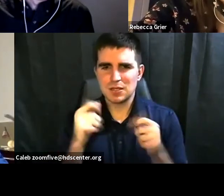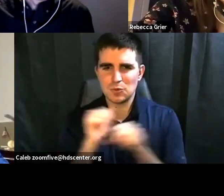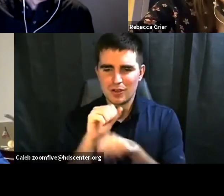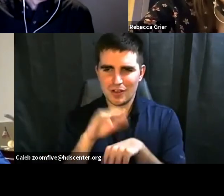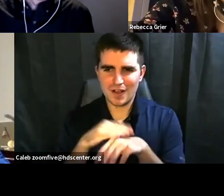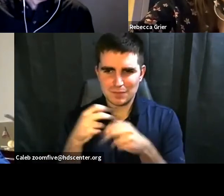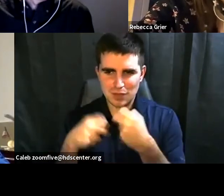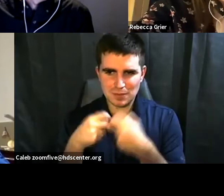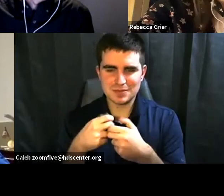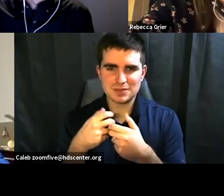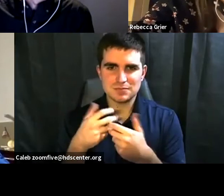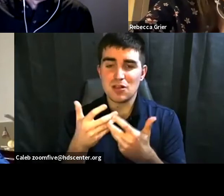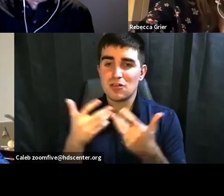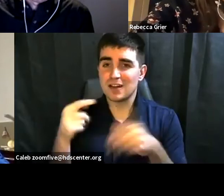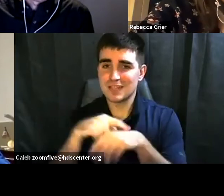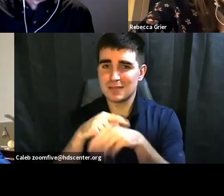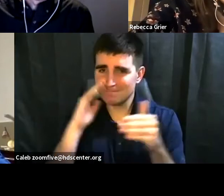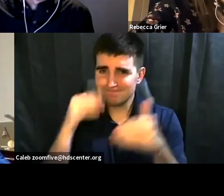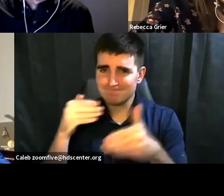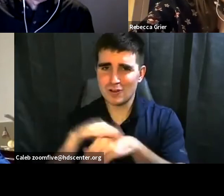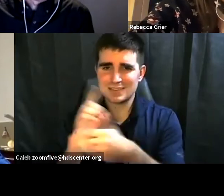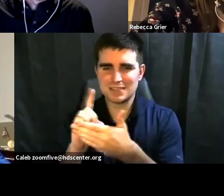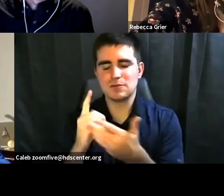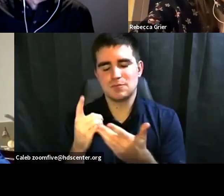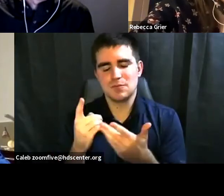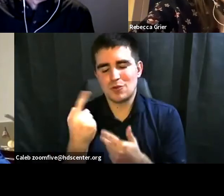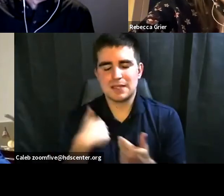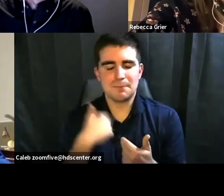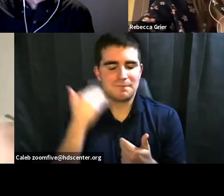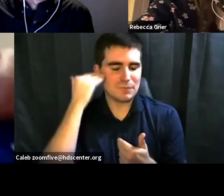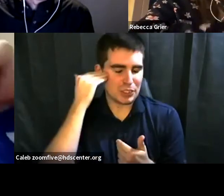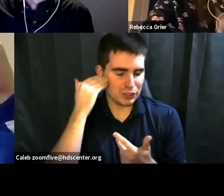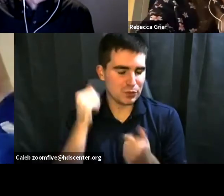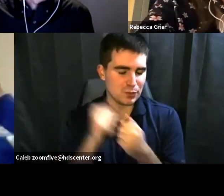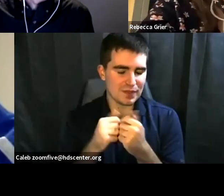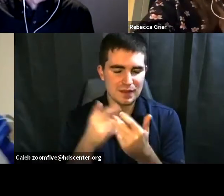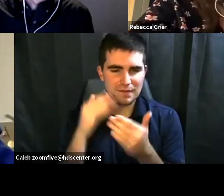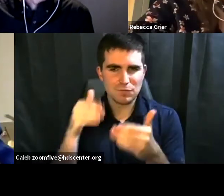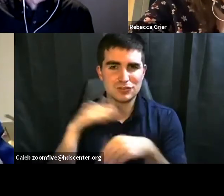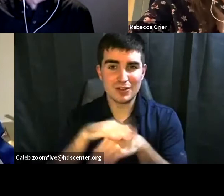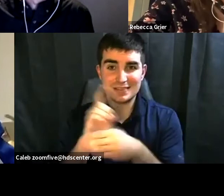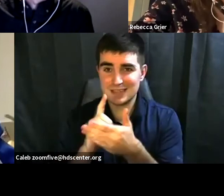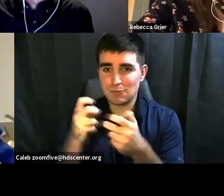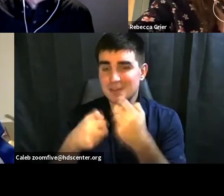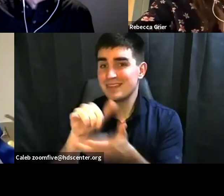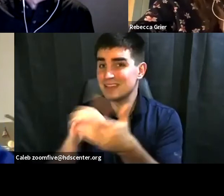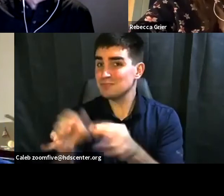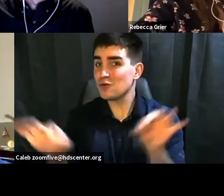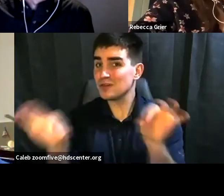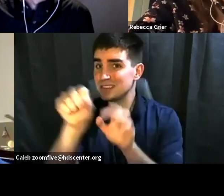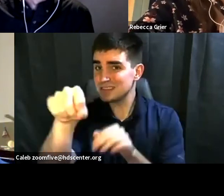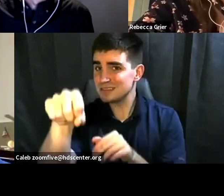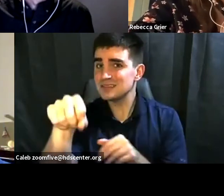the design. The ones that I'm most familiar with, I should say, are focused on the design problems, which are huge and do need to